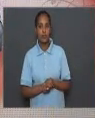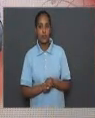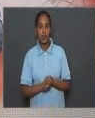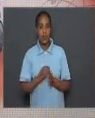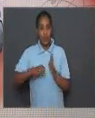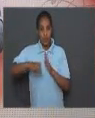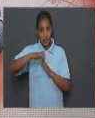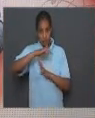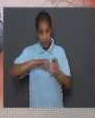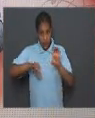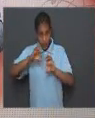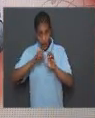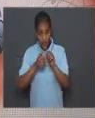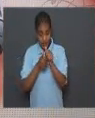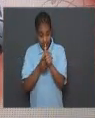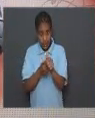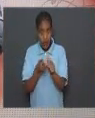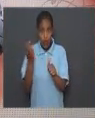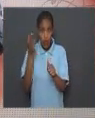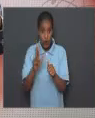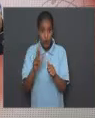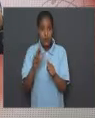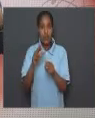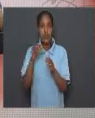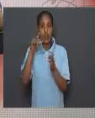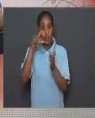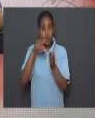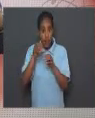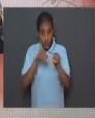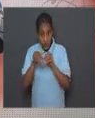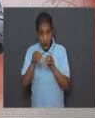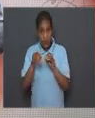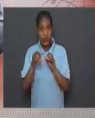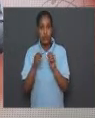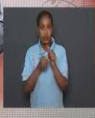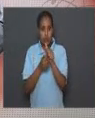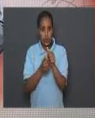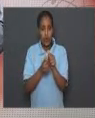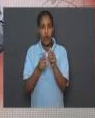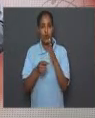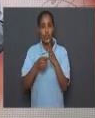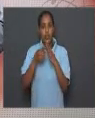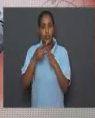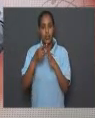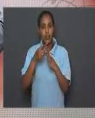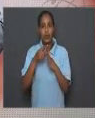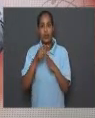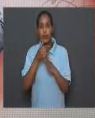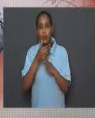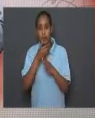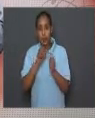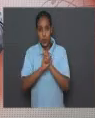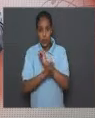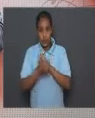The electrochemical series, or reactivity series, orders metals based on